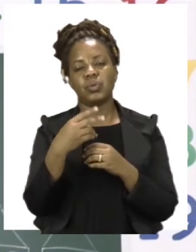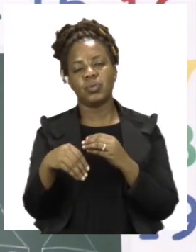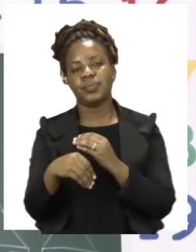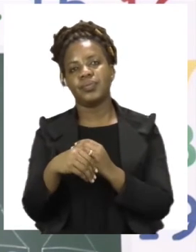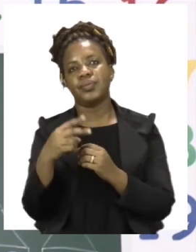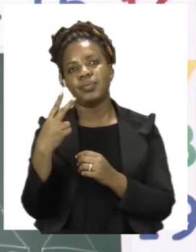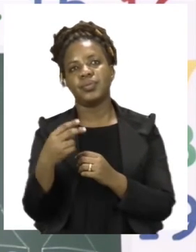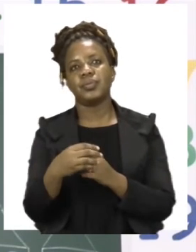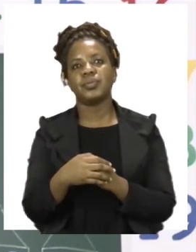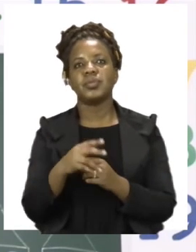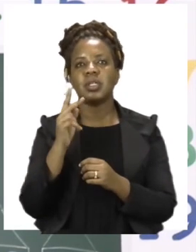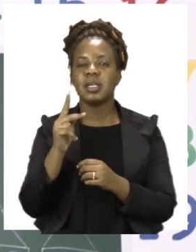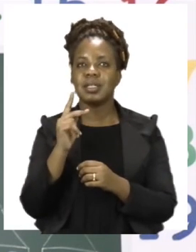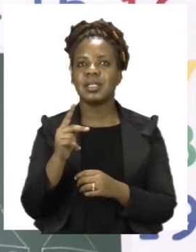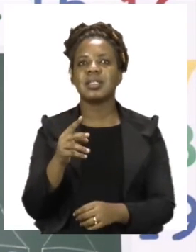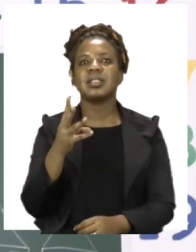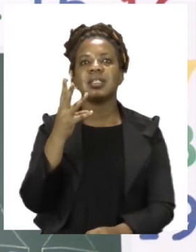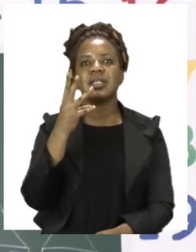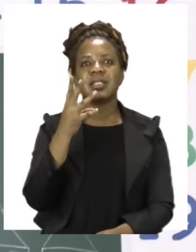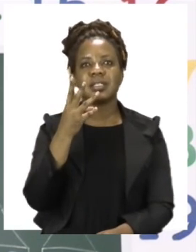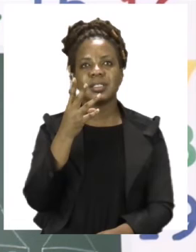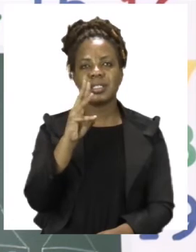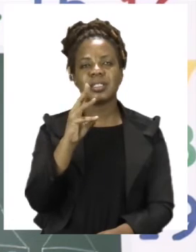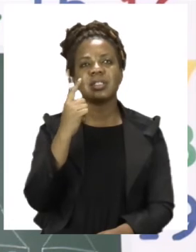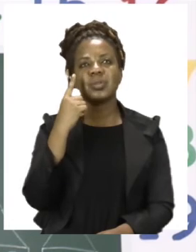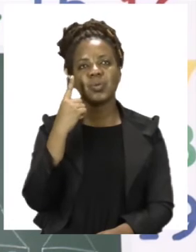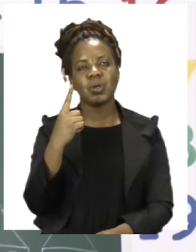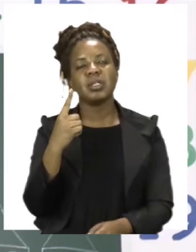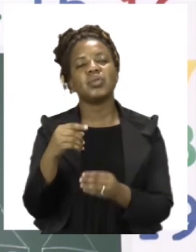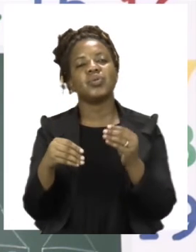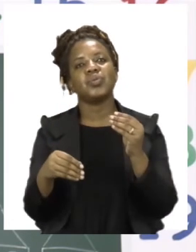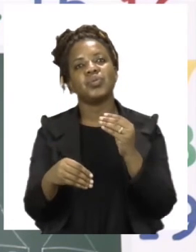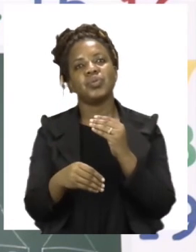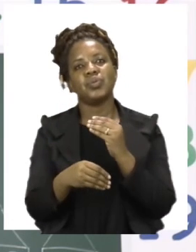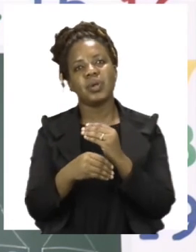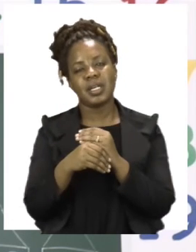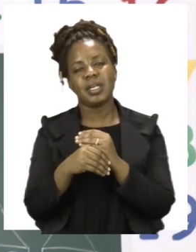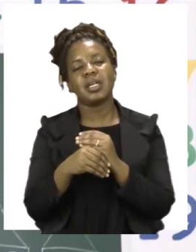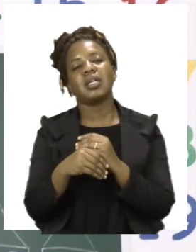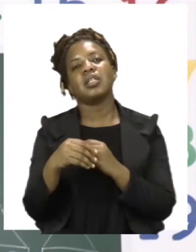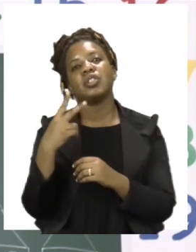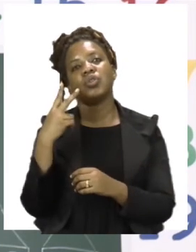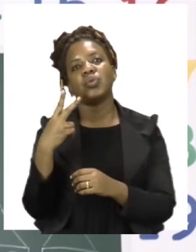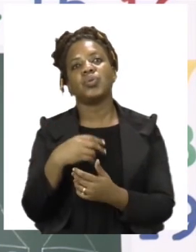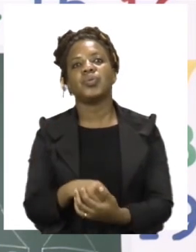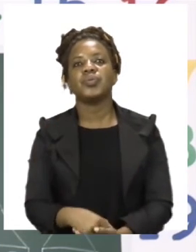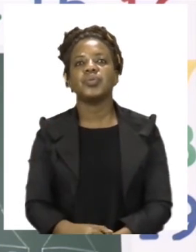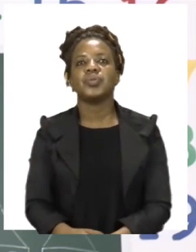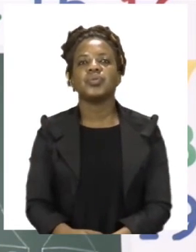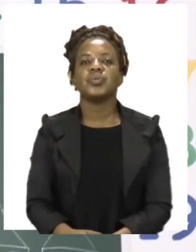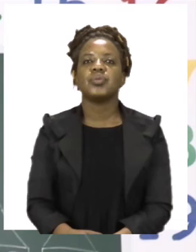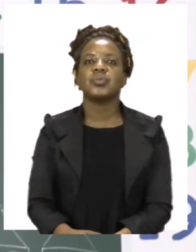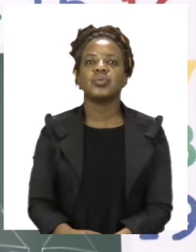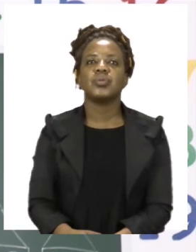numbers. Now that we know the pattern, we can complete it by using the same method of hopping. So we're going